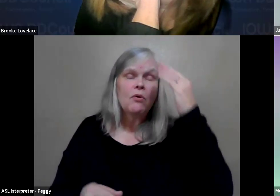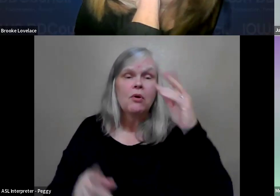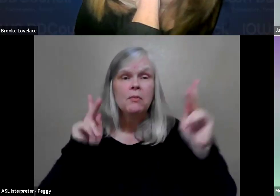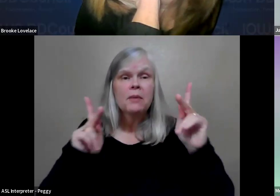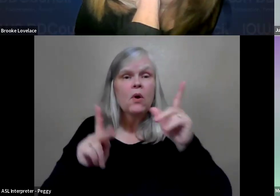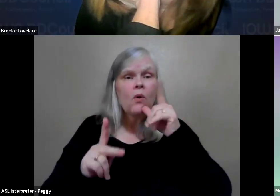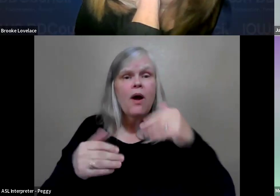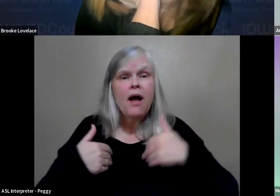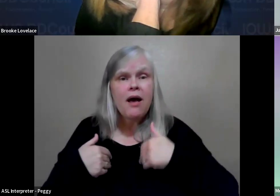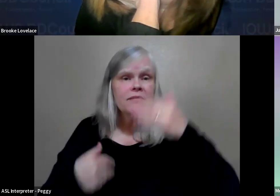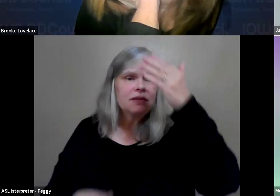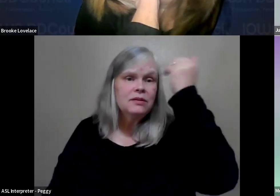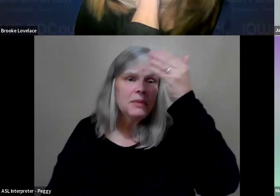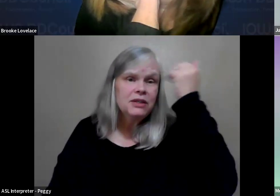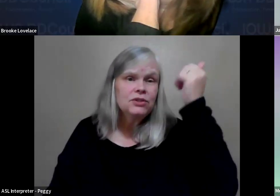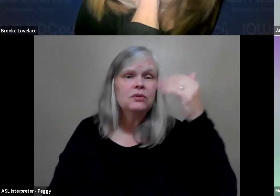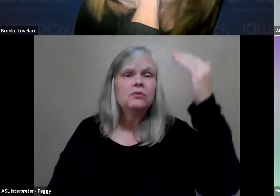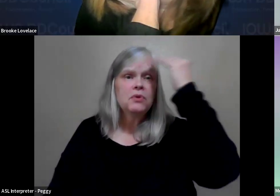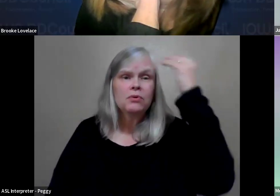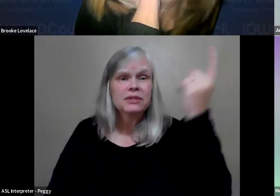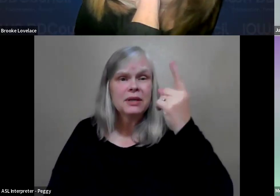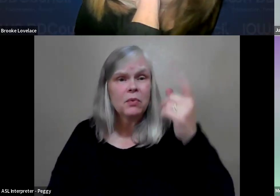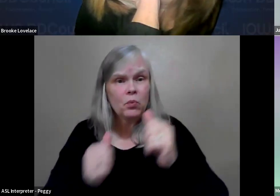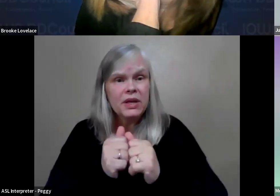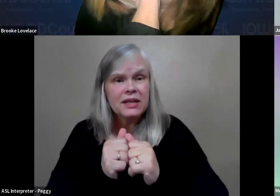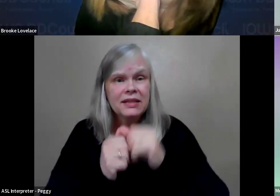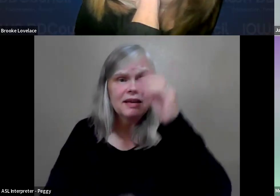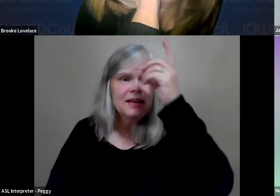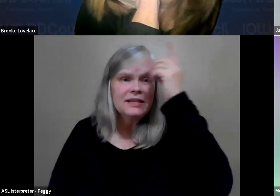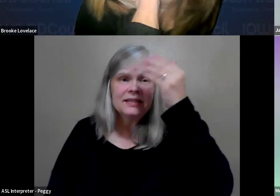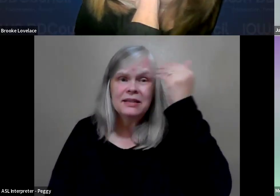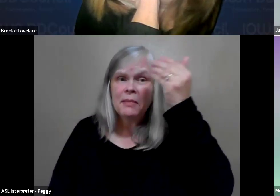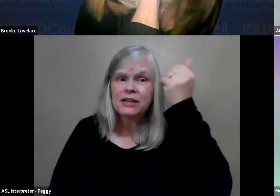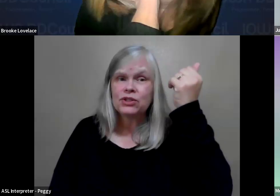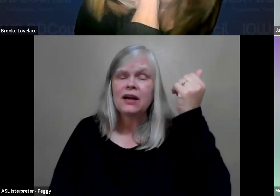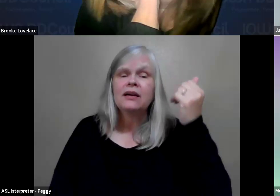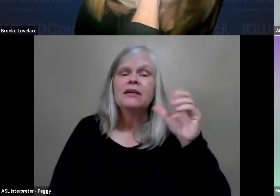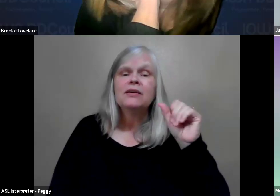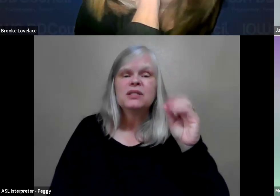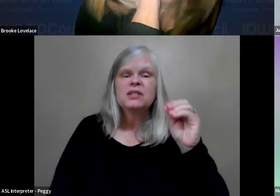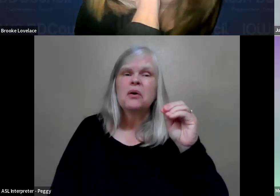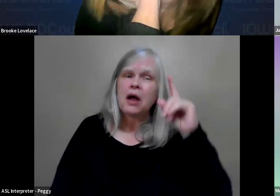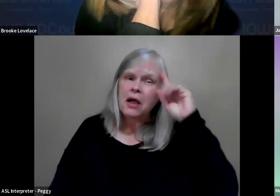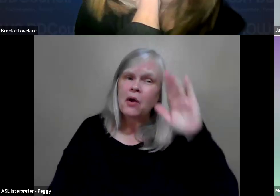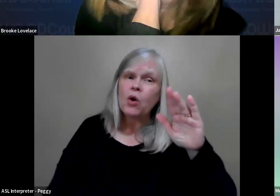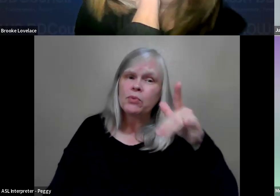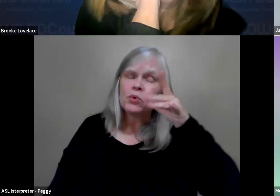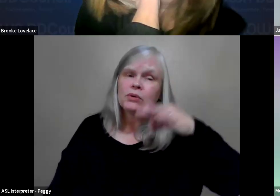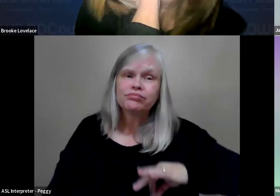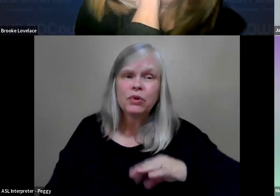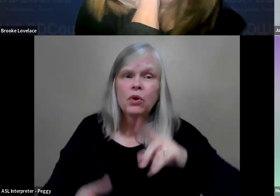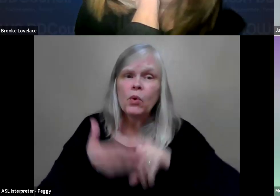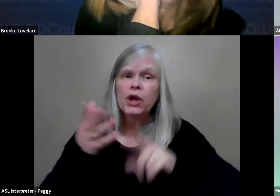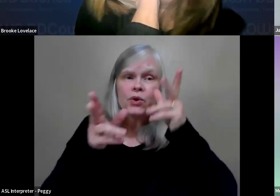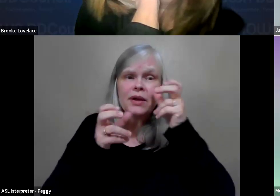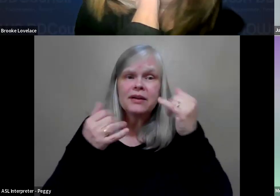or we know someone that knows someone with dementia. And so I hope that you can take some of these things we talk about today and